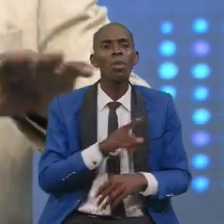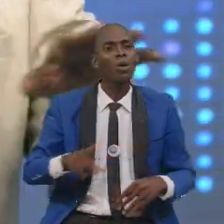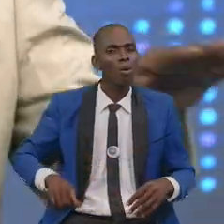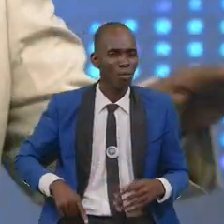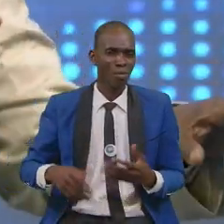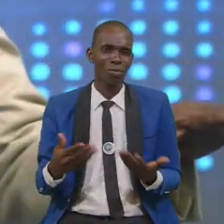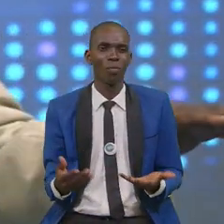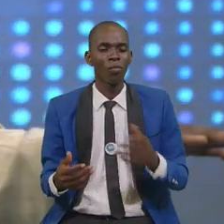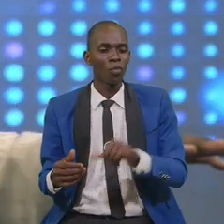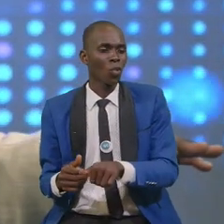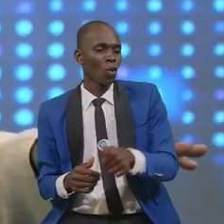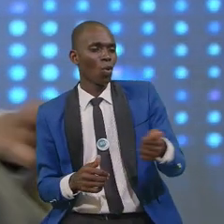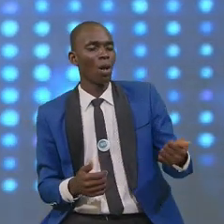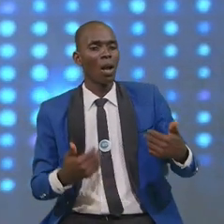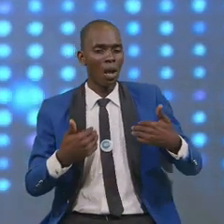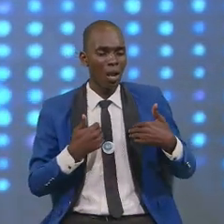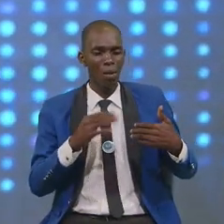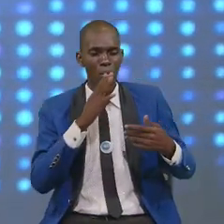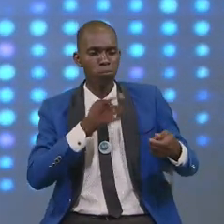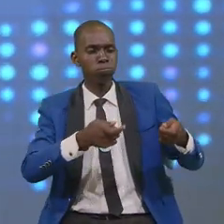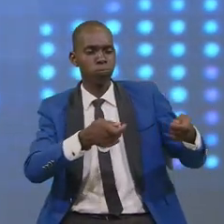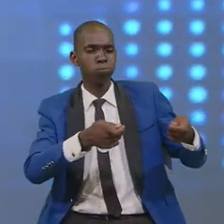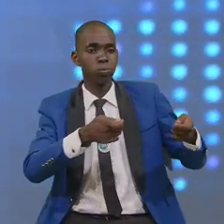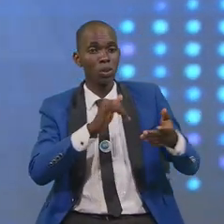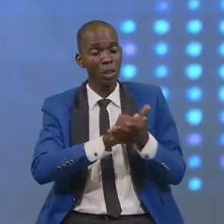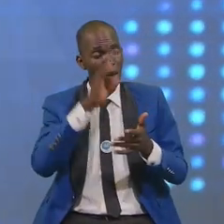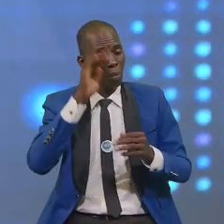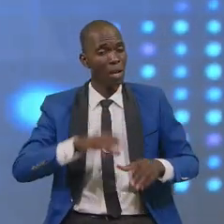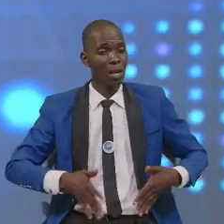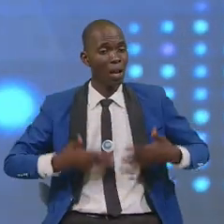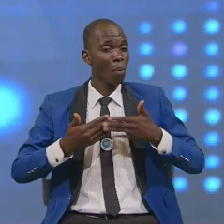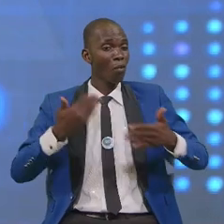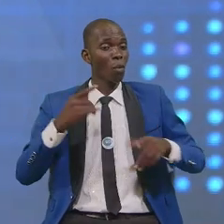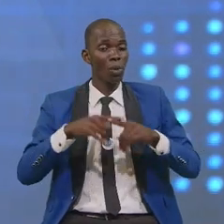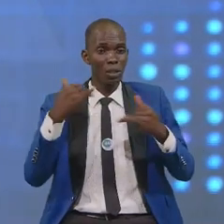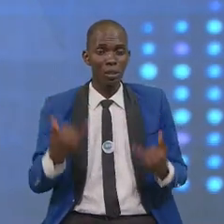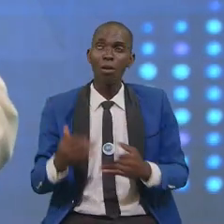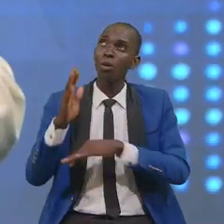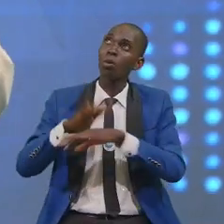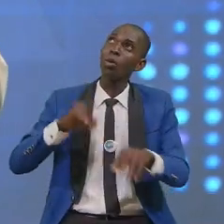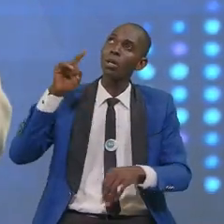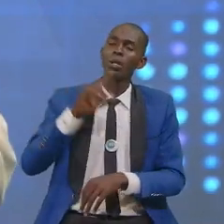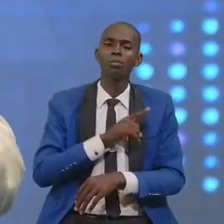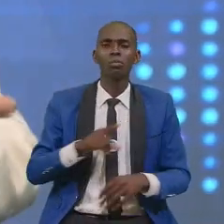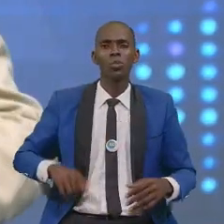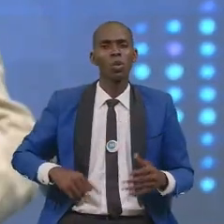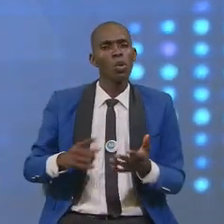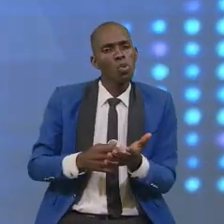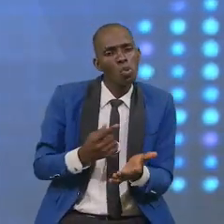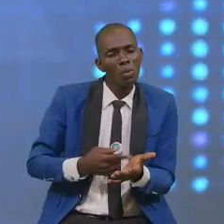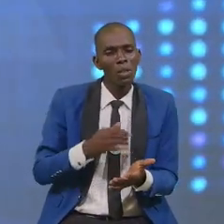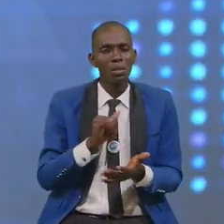in control of his life, but now he called him Lord. Sometimes, in trying to get